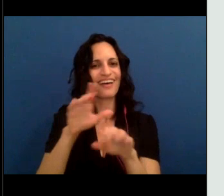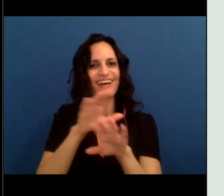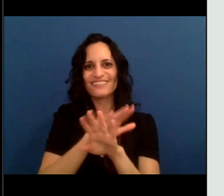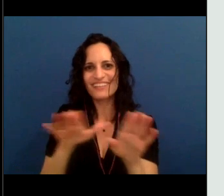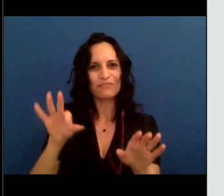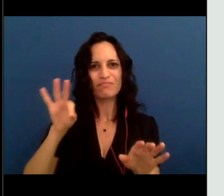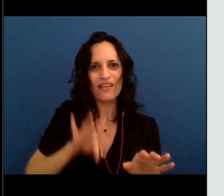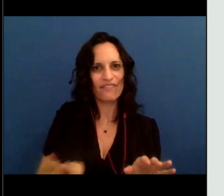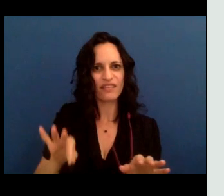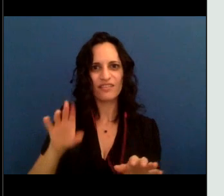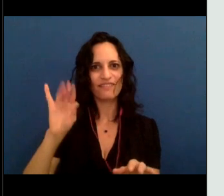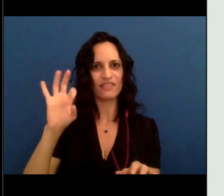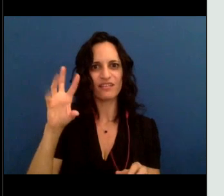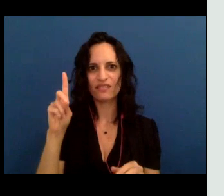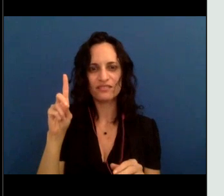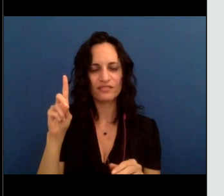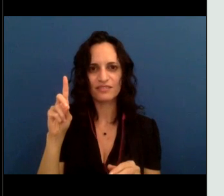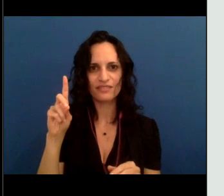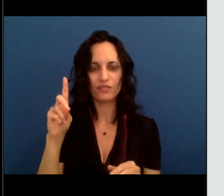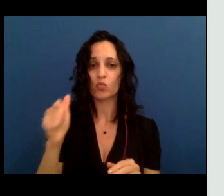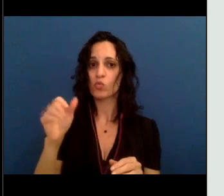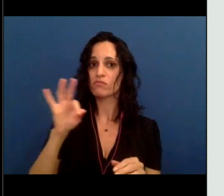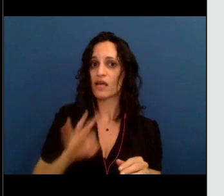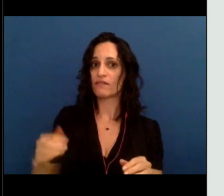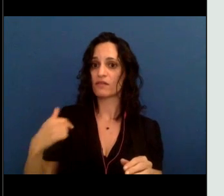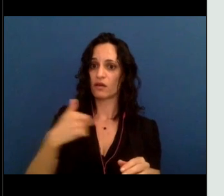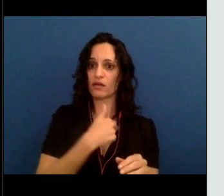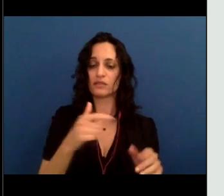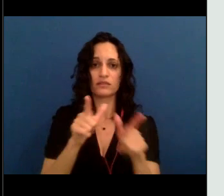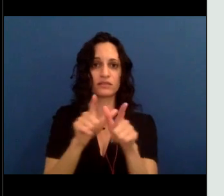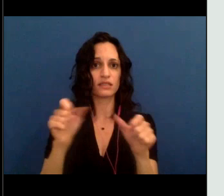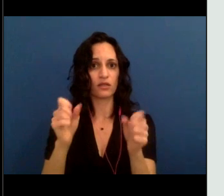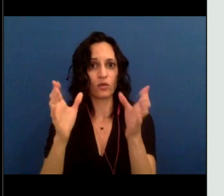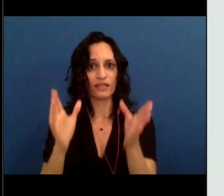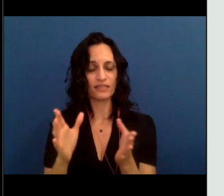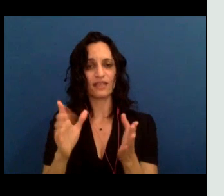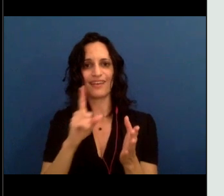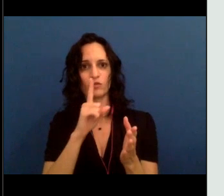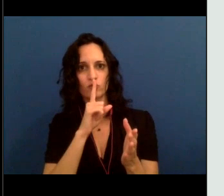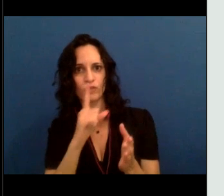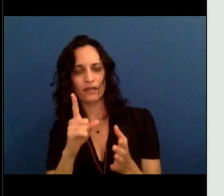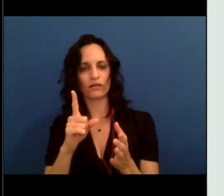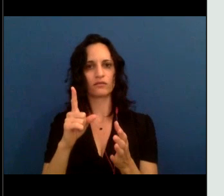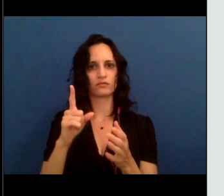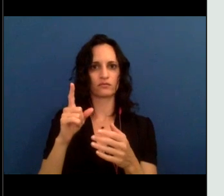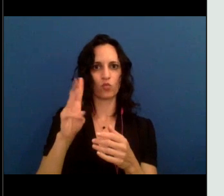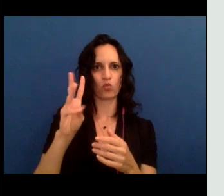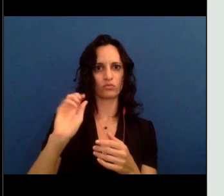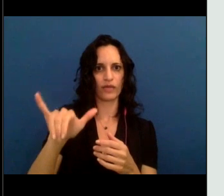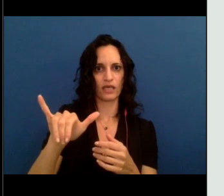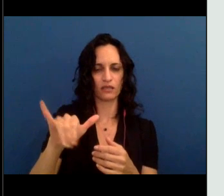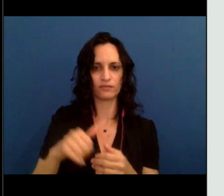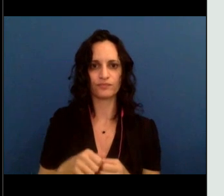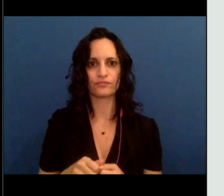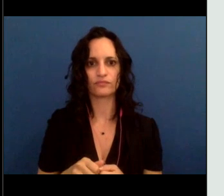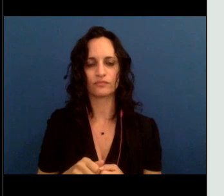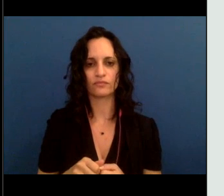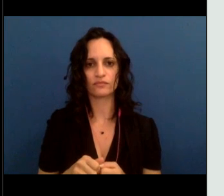It doesn't actually benefit us as linguists in any real tangible or meaningful way. This very, very